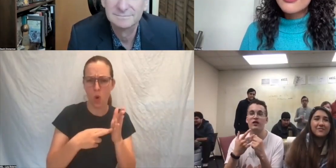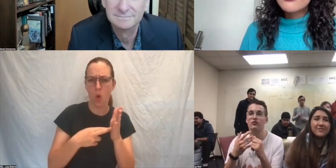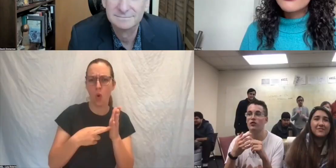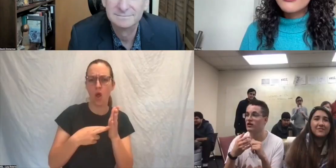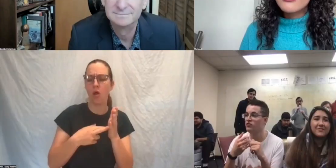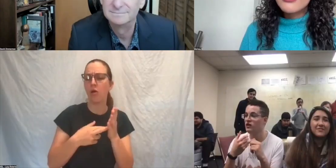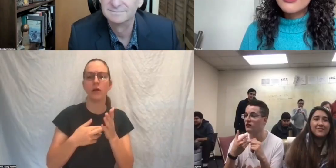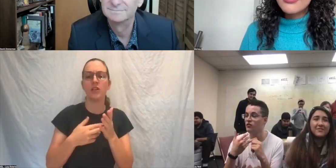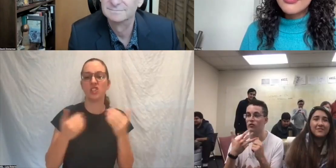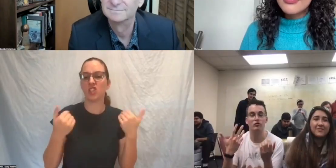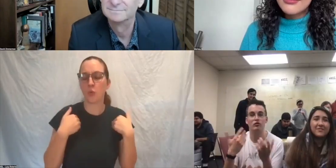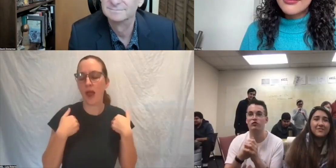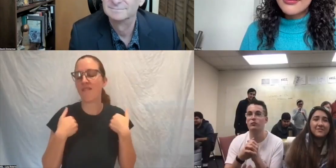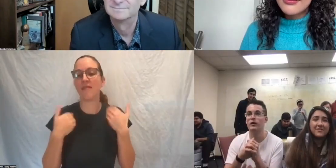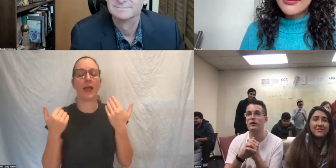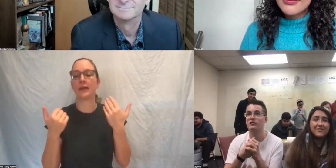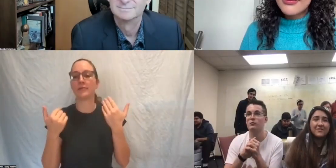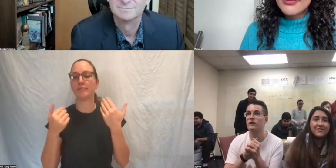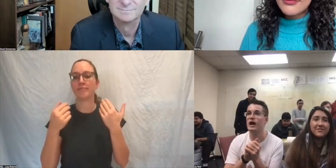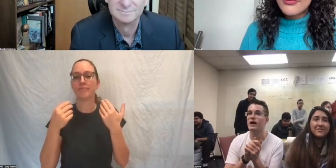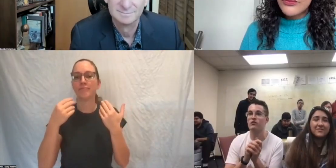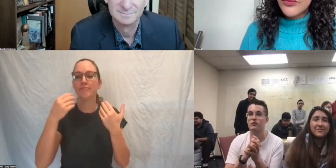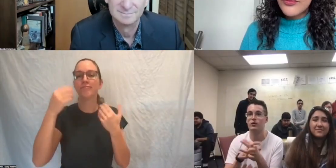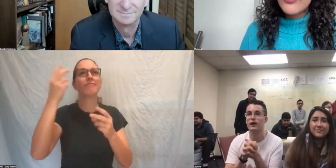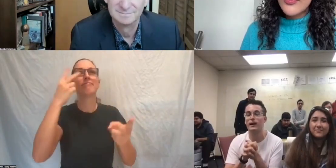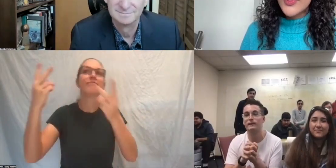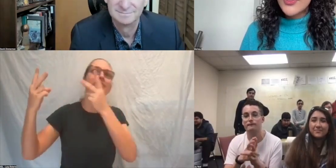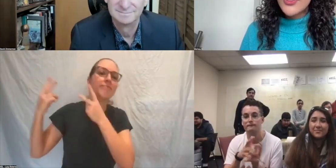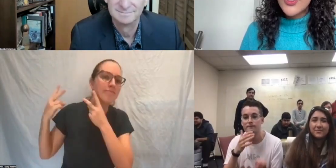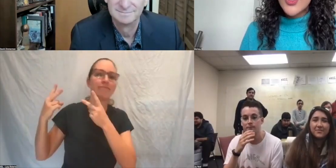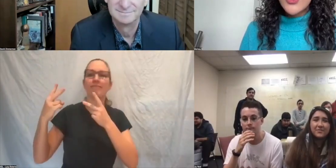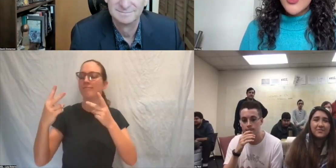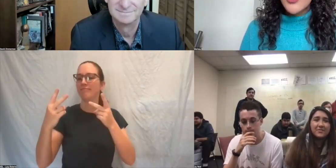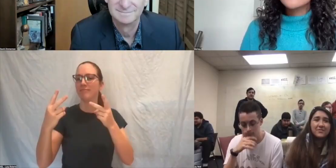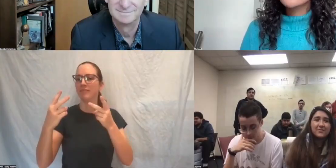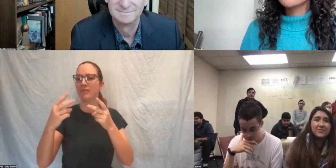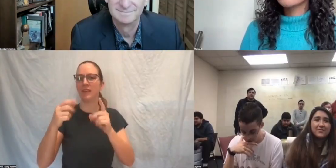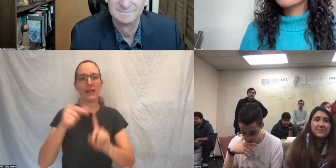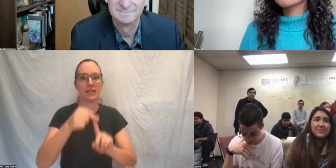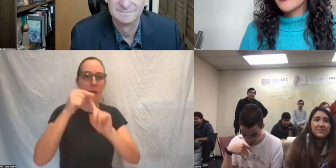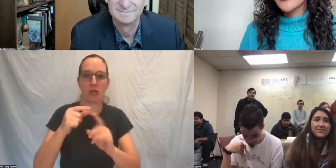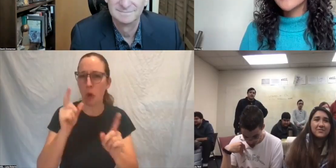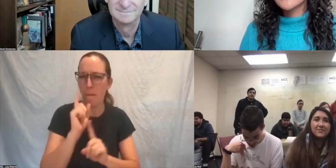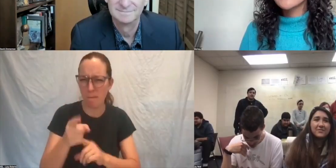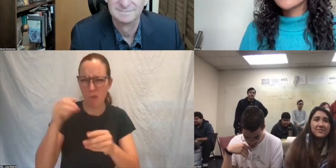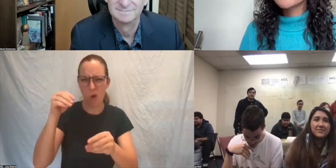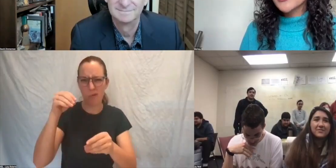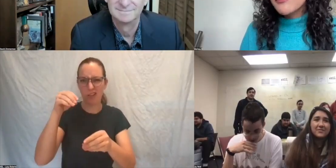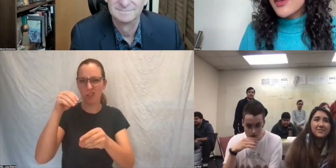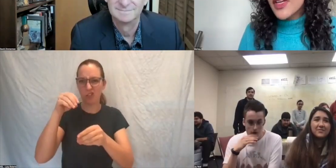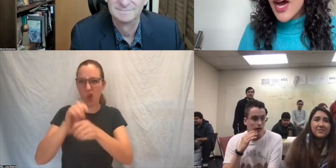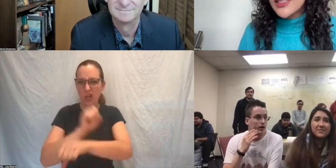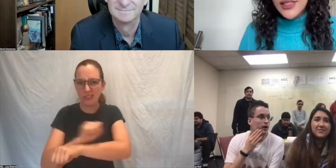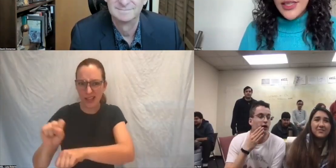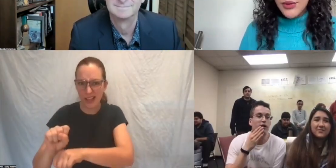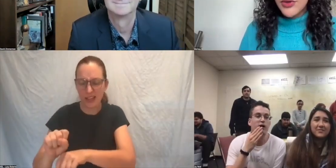set as far as, like, scenes or just interacting with the cast and whatnot? I think one of my,